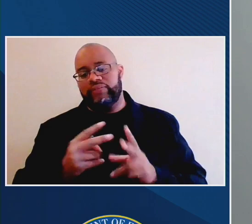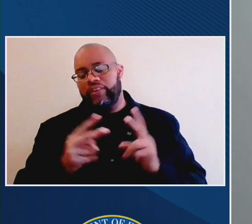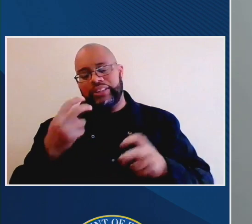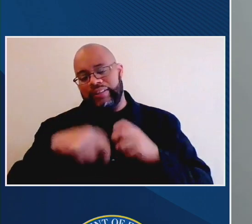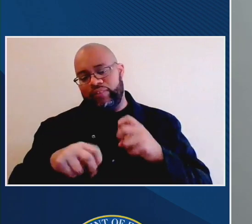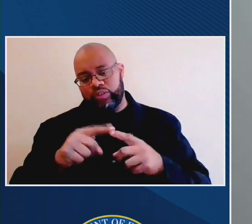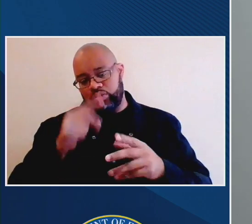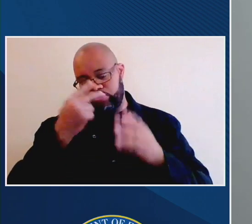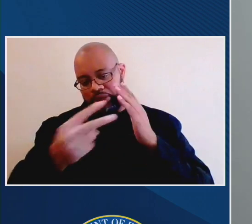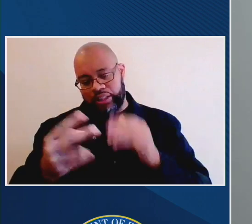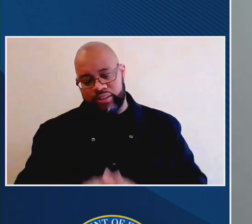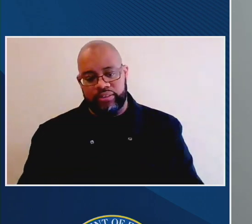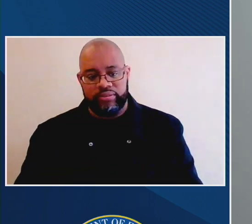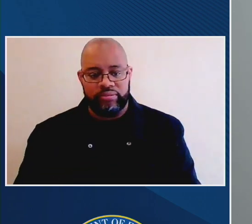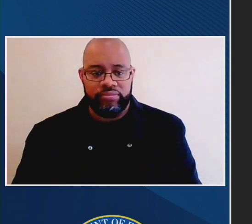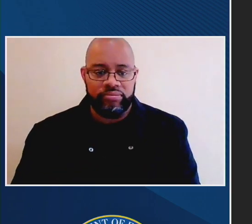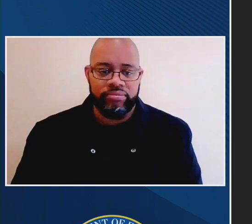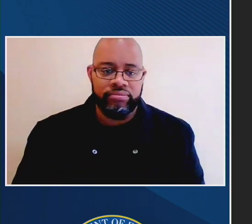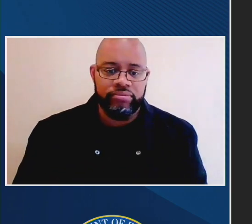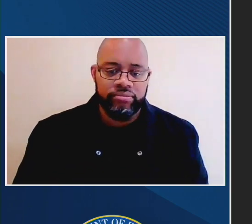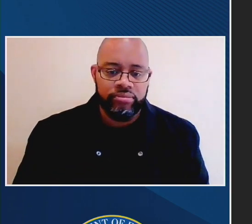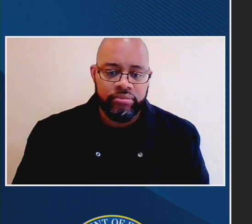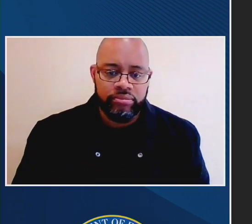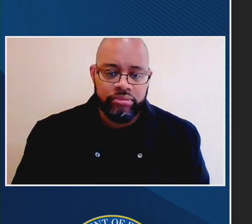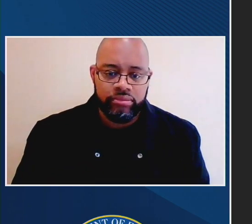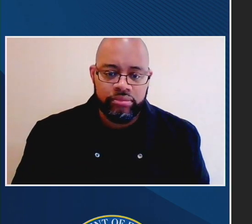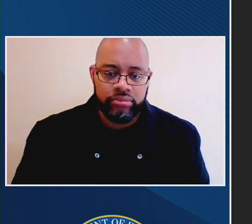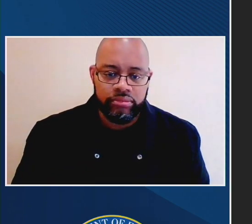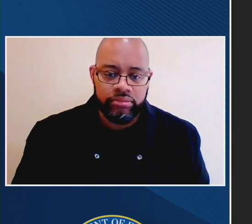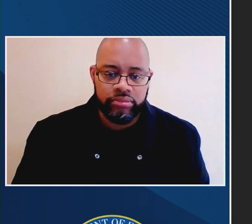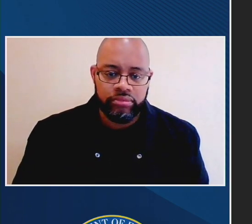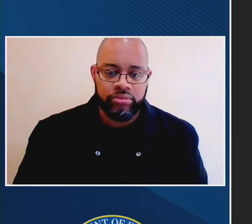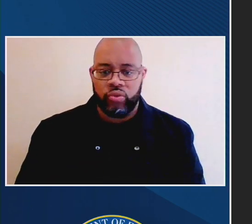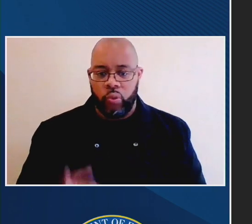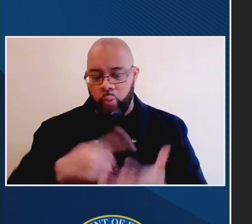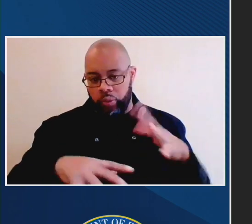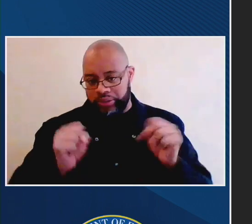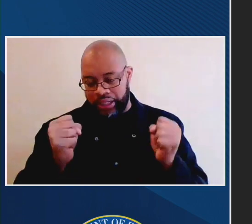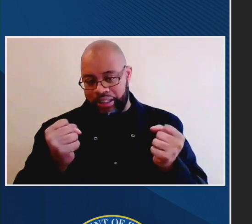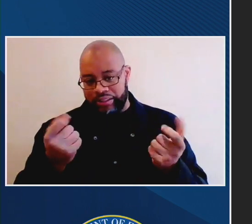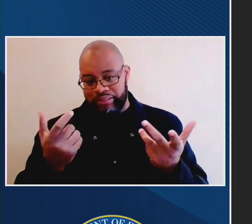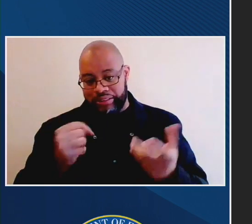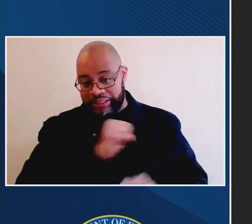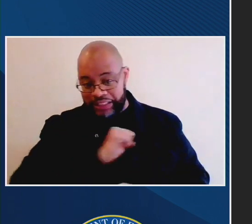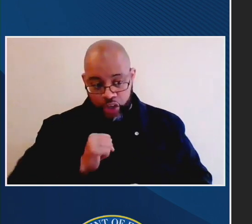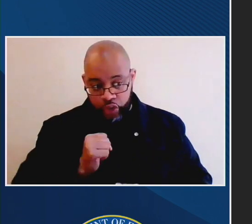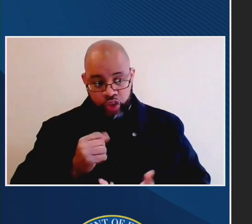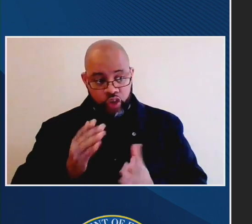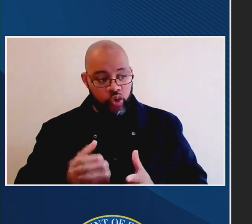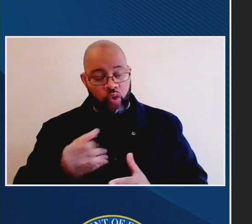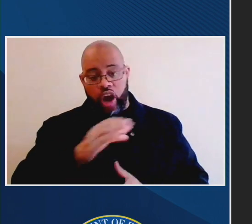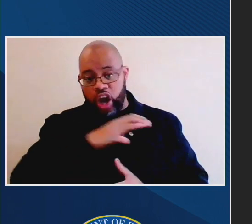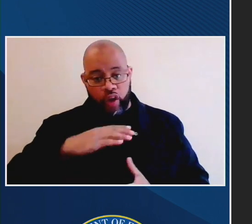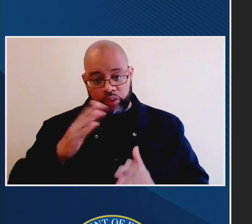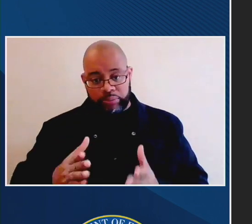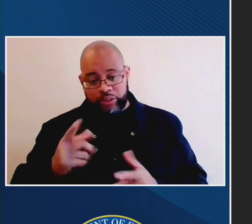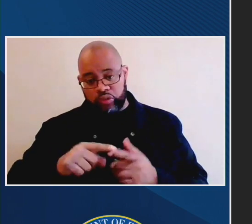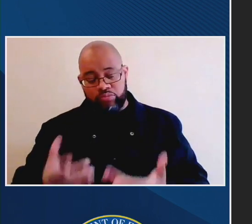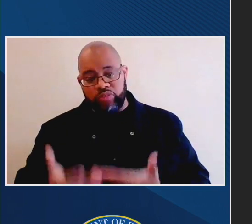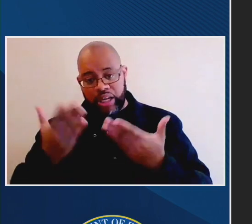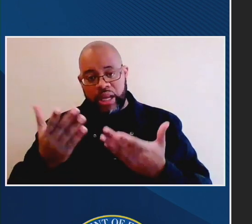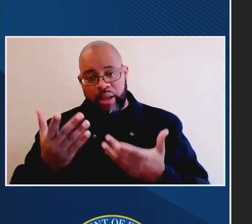to deal with, and not have it impose any arbitrary evaluation standards or other types of things on